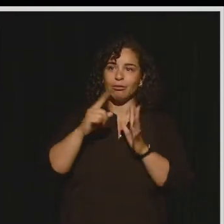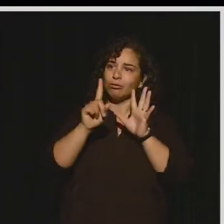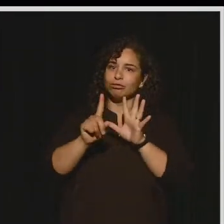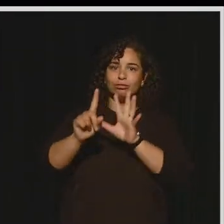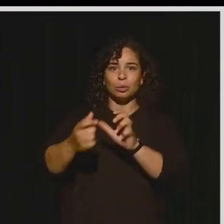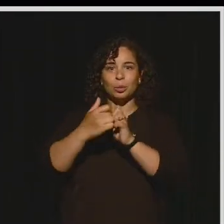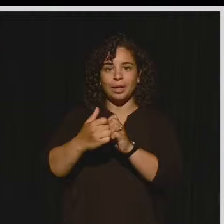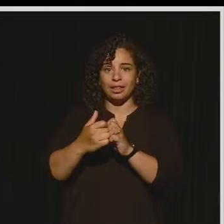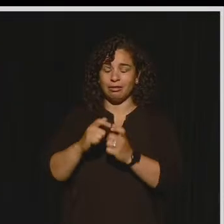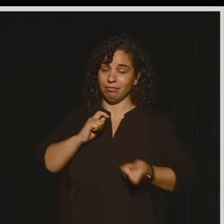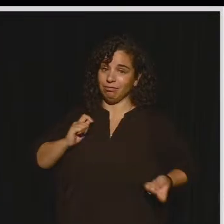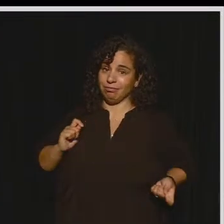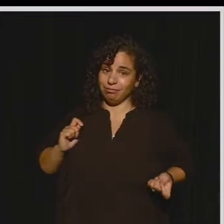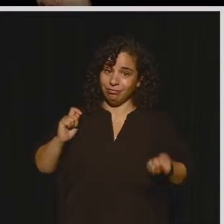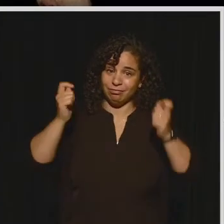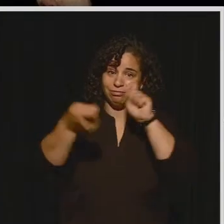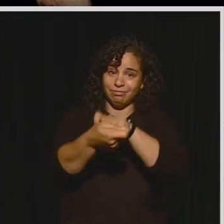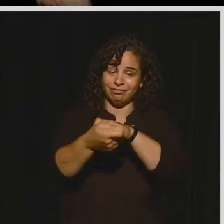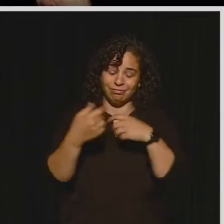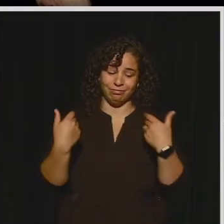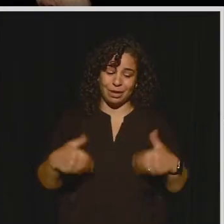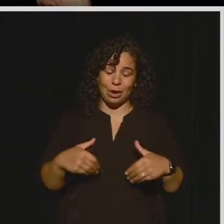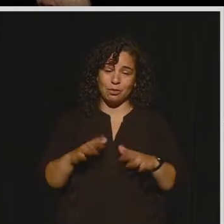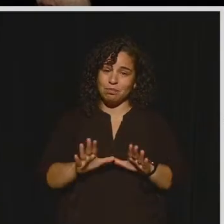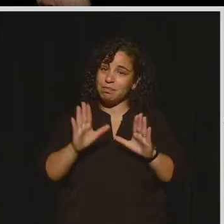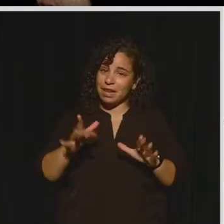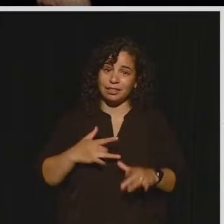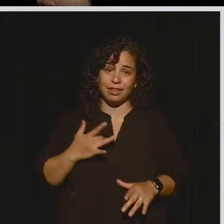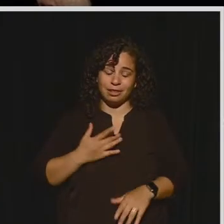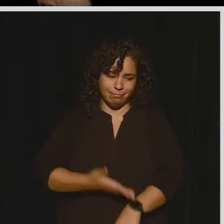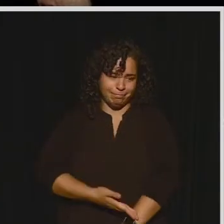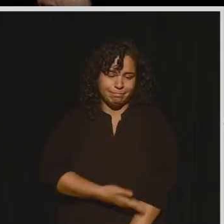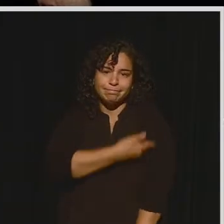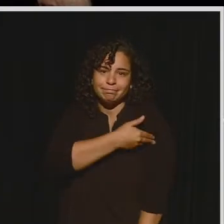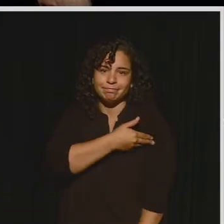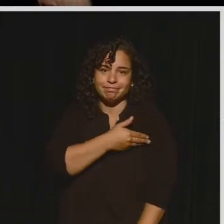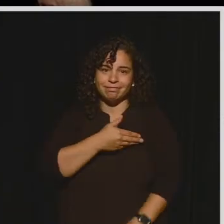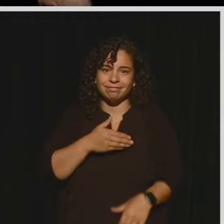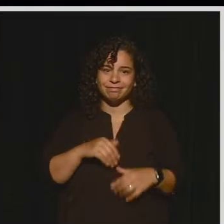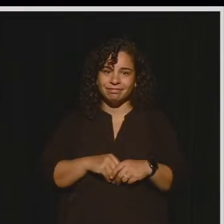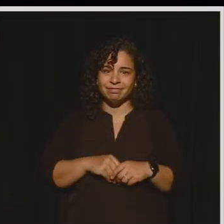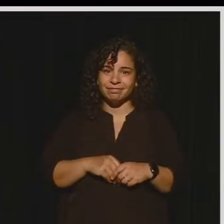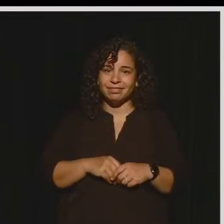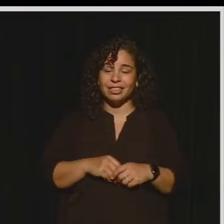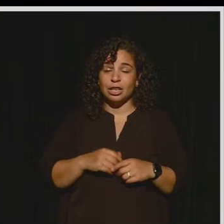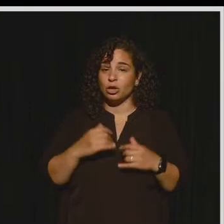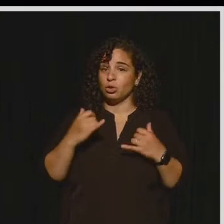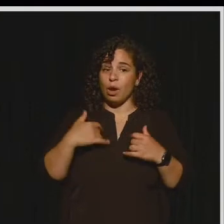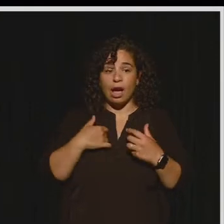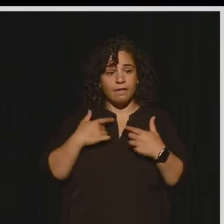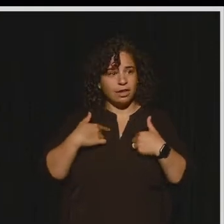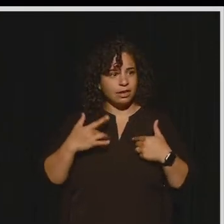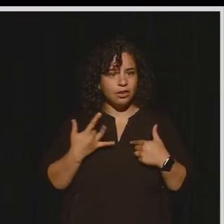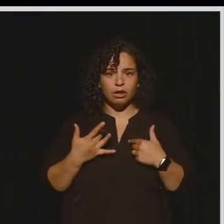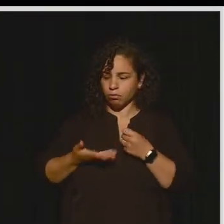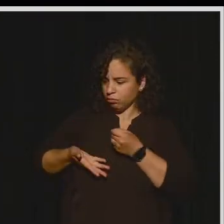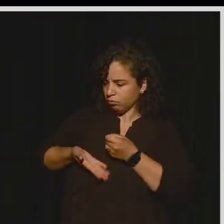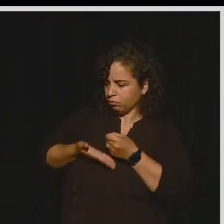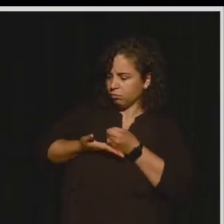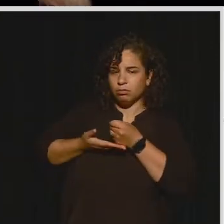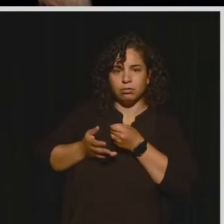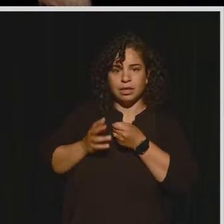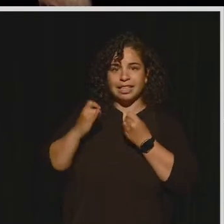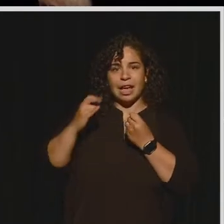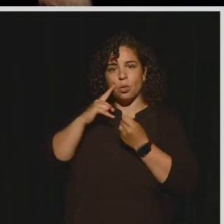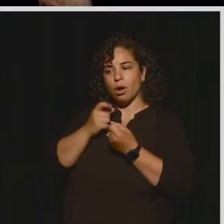So it was amazing. It's an amazing feeling. So now I want to pass the baton, and then now, like hearing